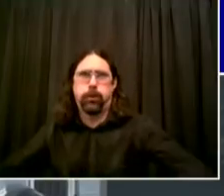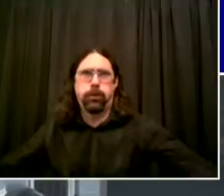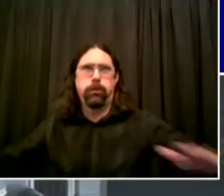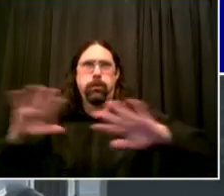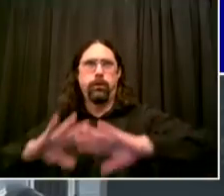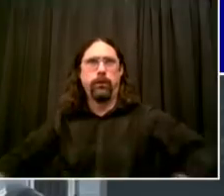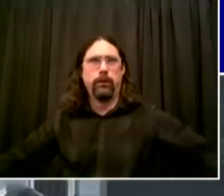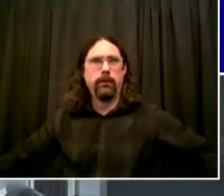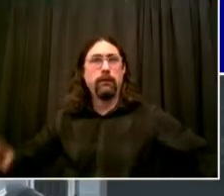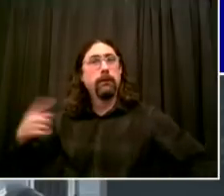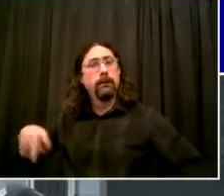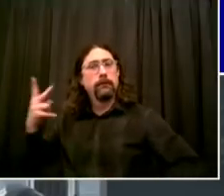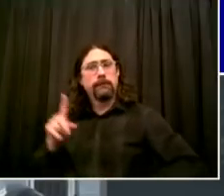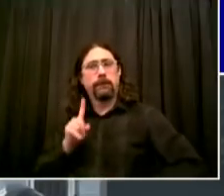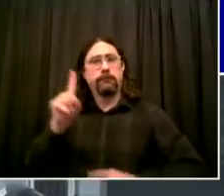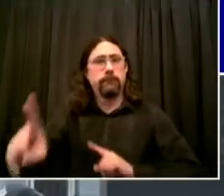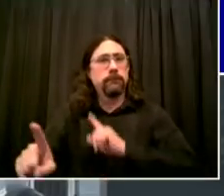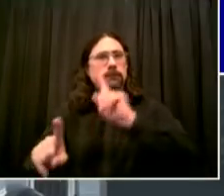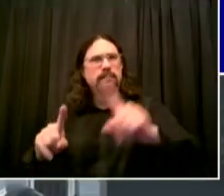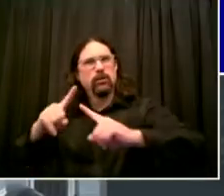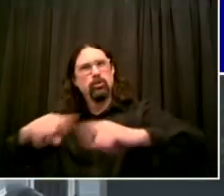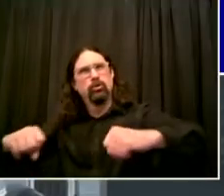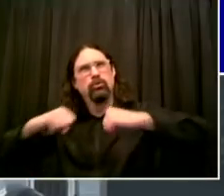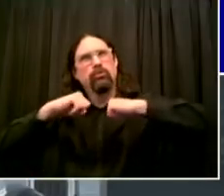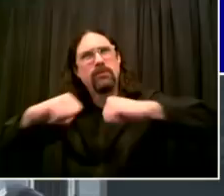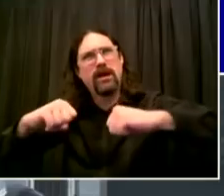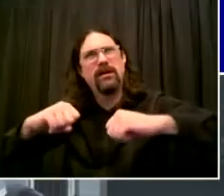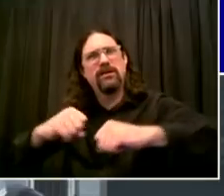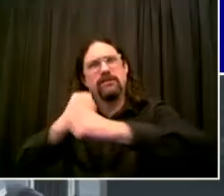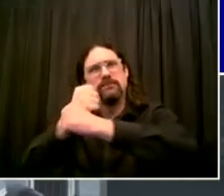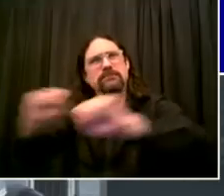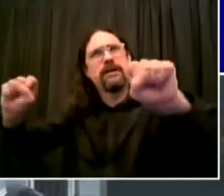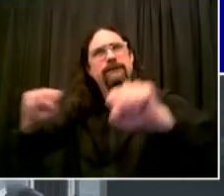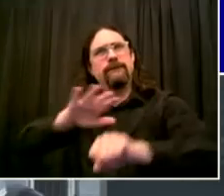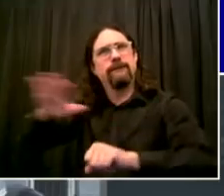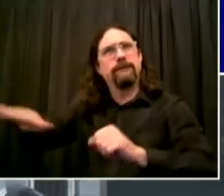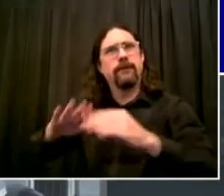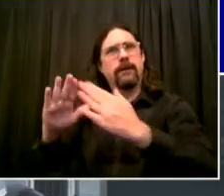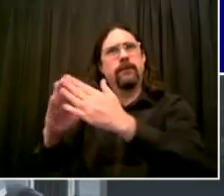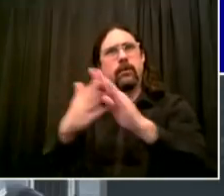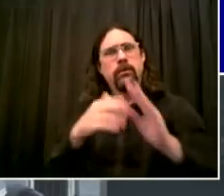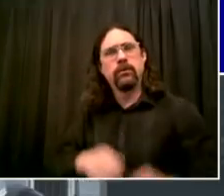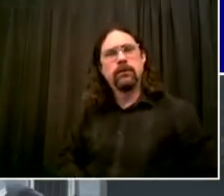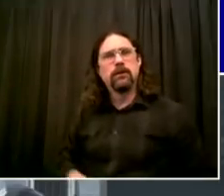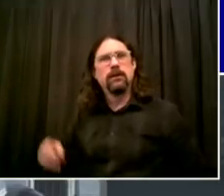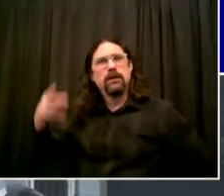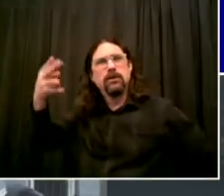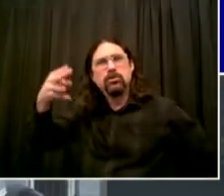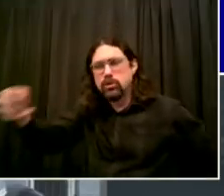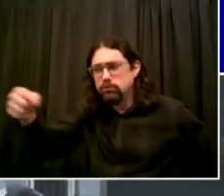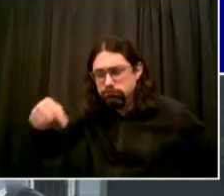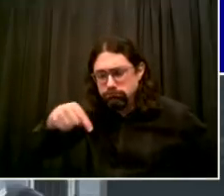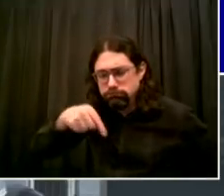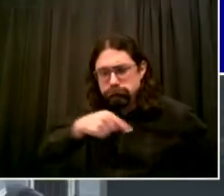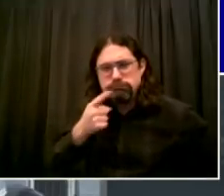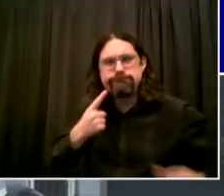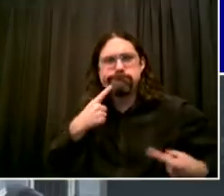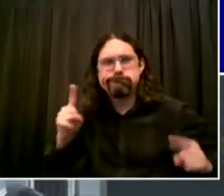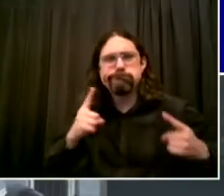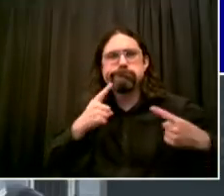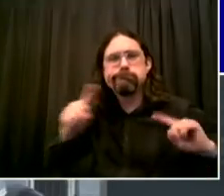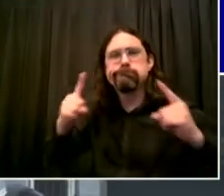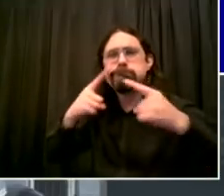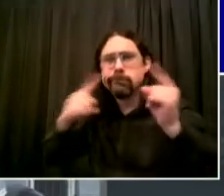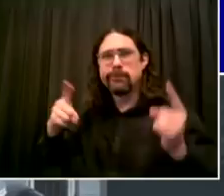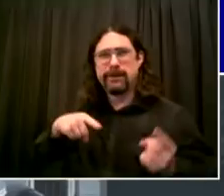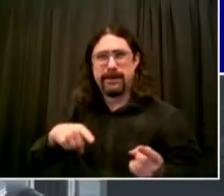not just about the fact that they stopped violence. They did in an amazing fashion. This is a story that should be on every front